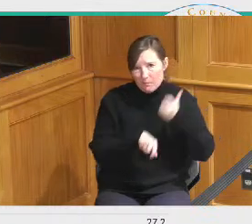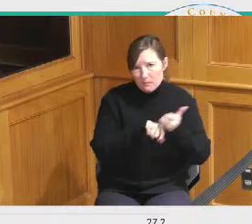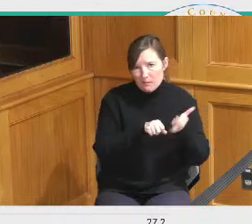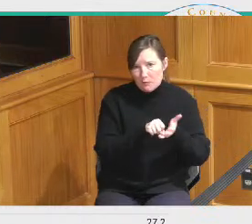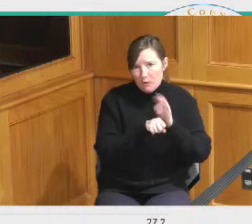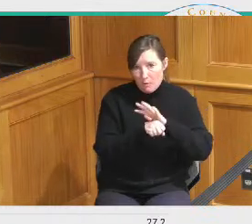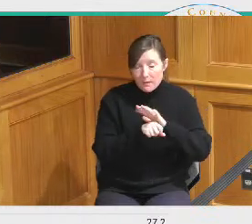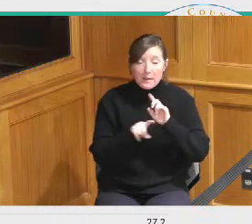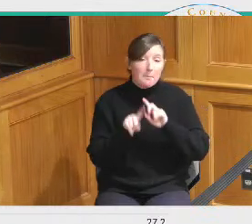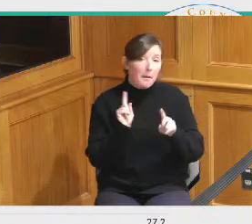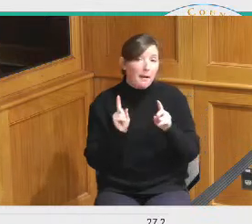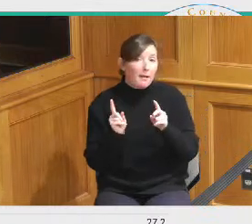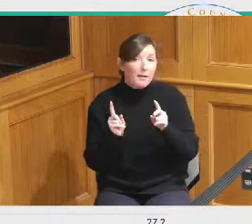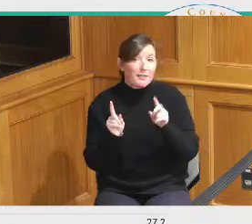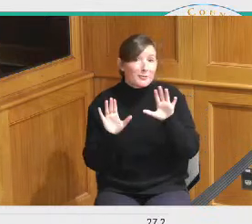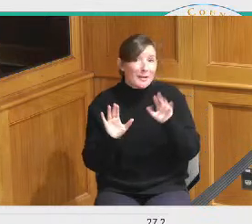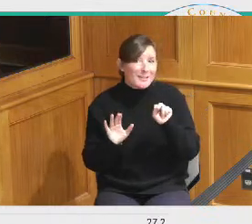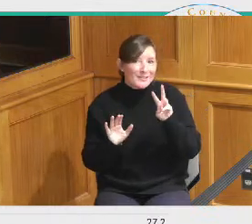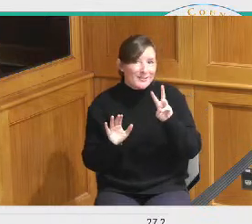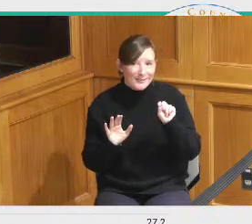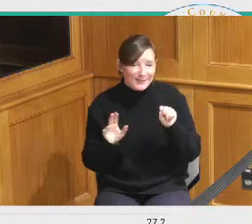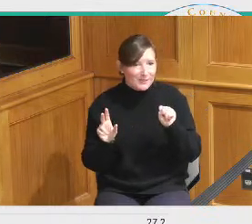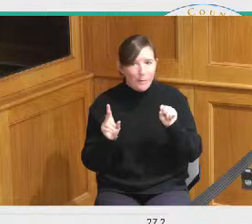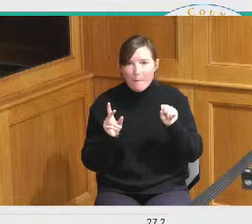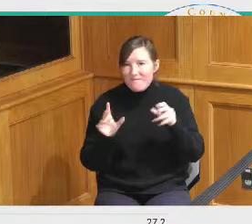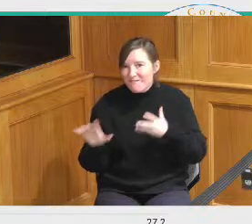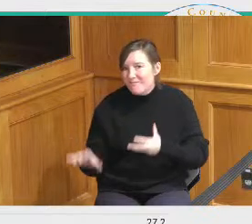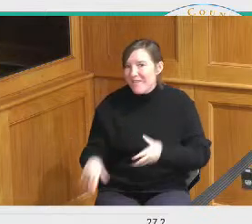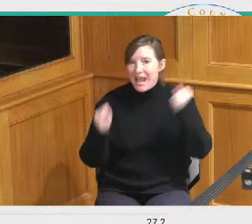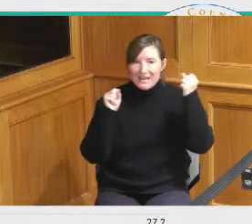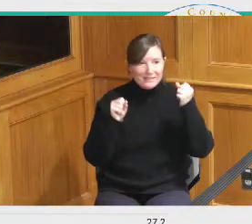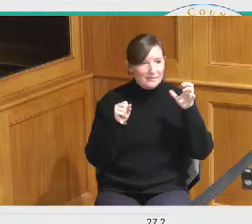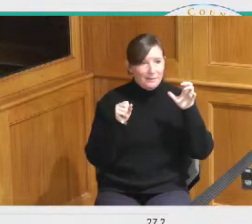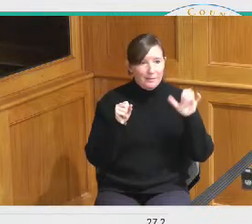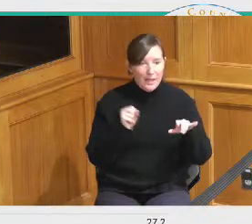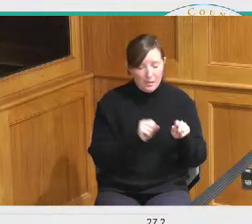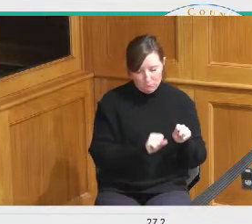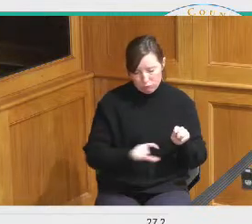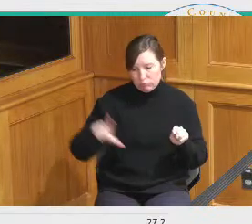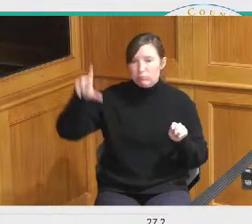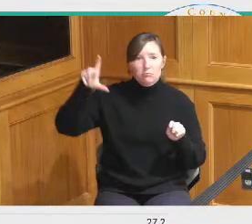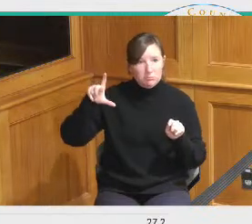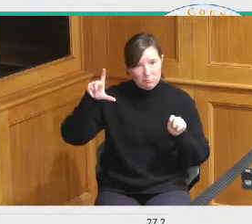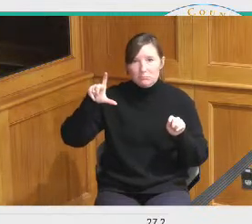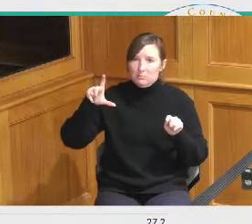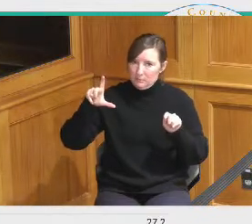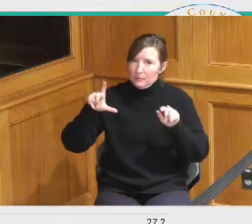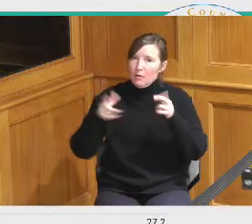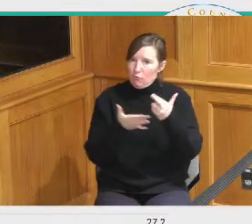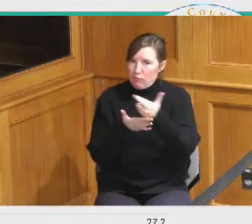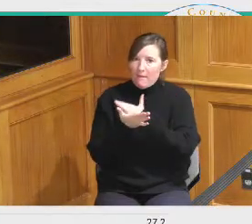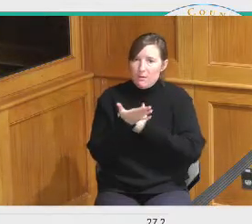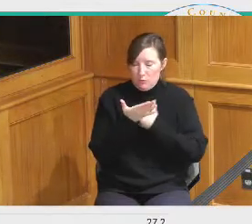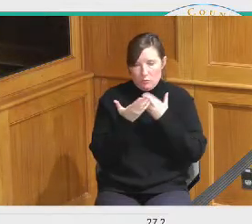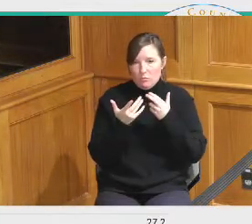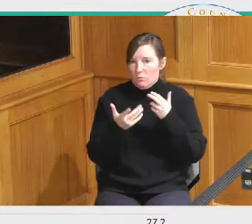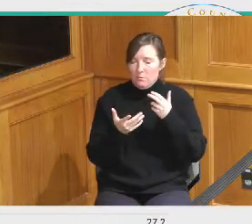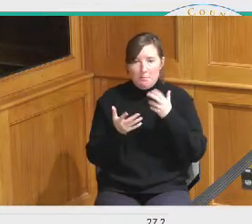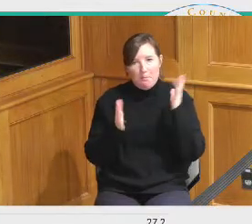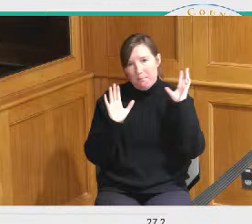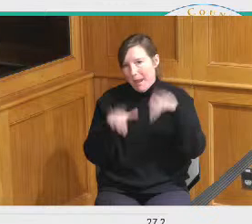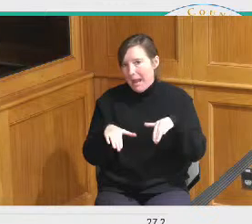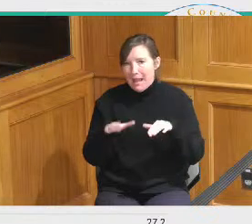the great news is how quickly this revenue stream has rebounded. It's rebounded quicker